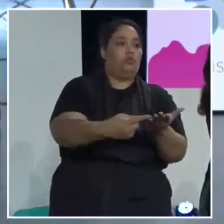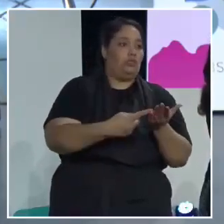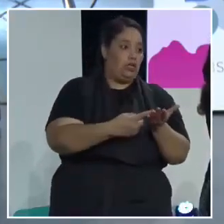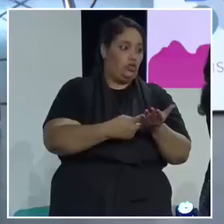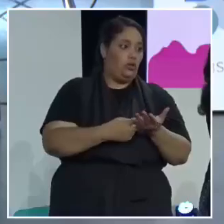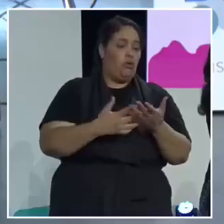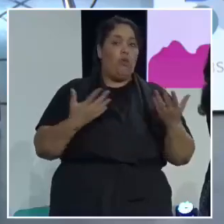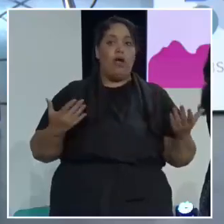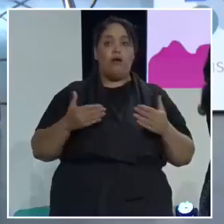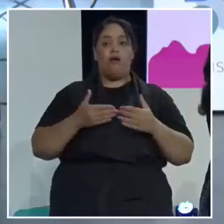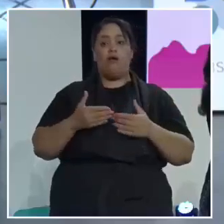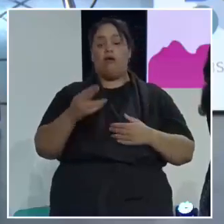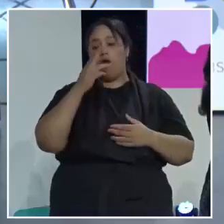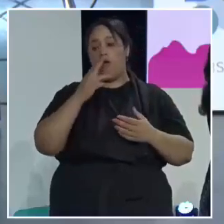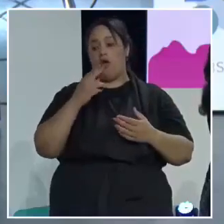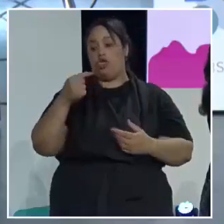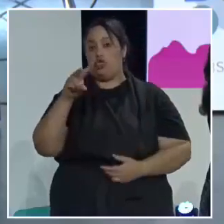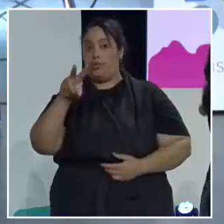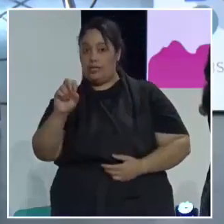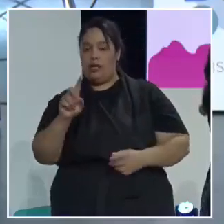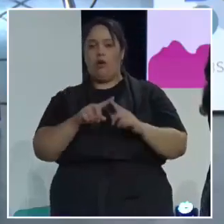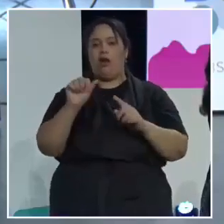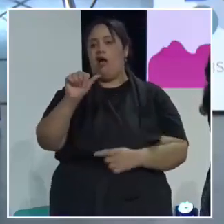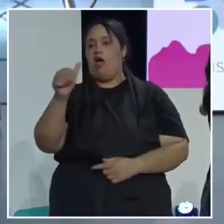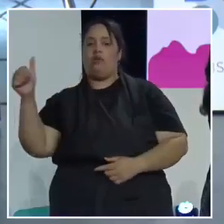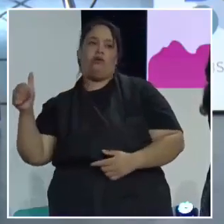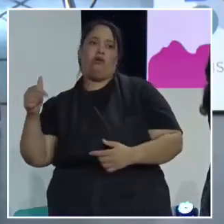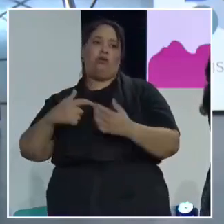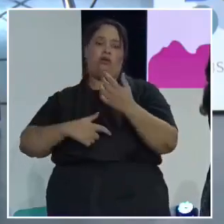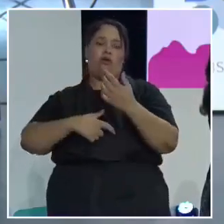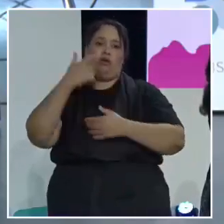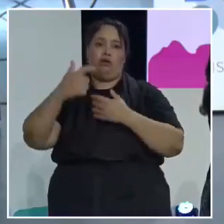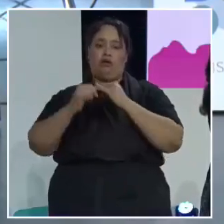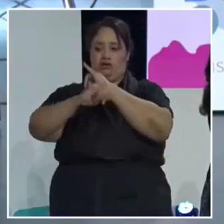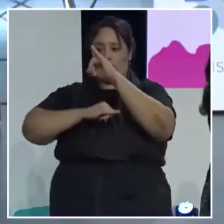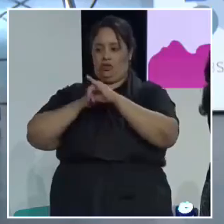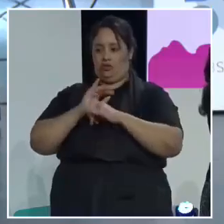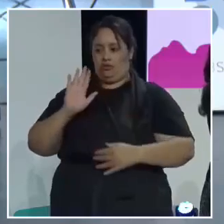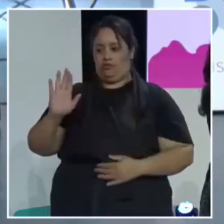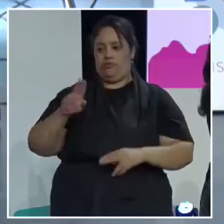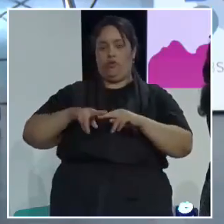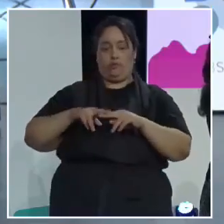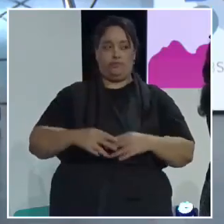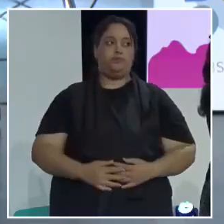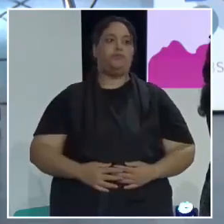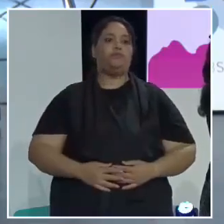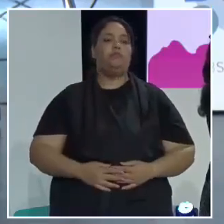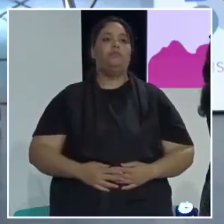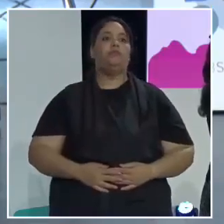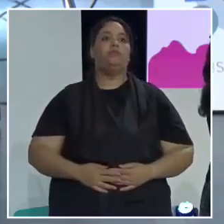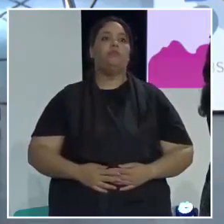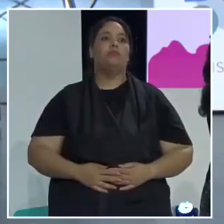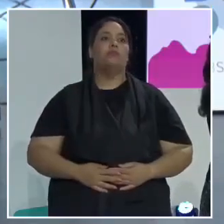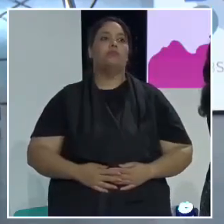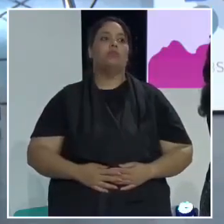the IMF, the G20, or other international fora. Number three, whether or not we could